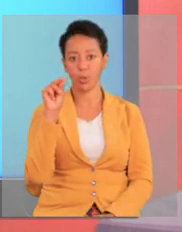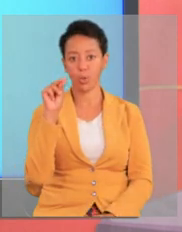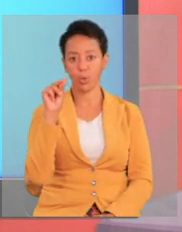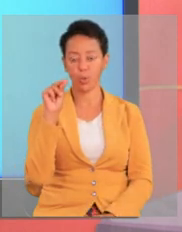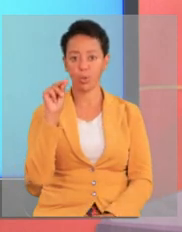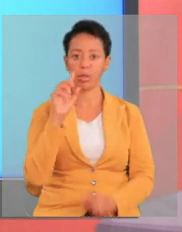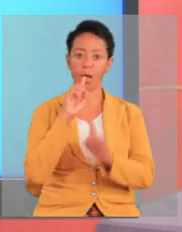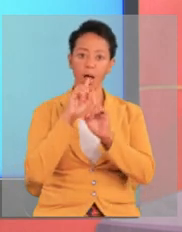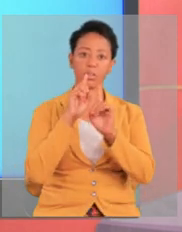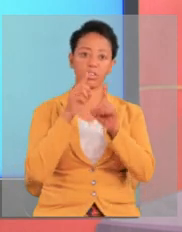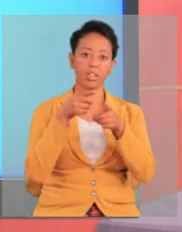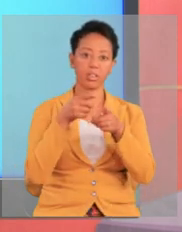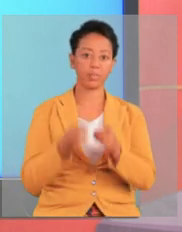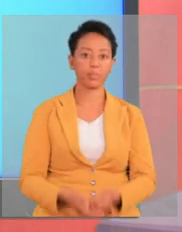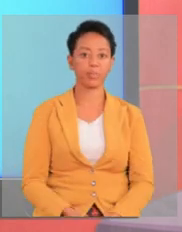answered